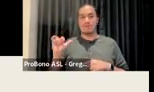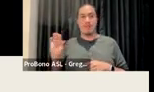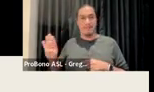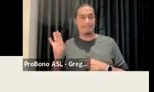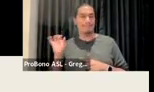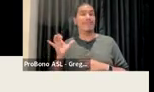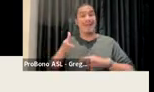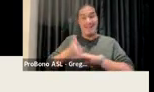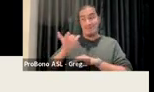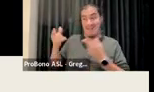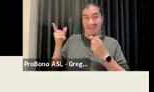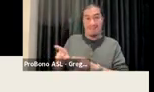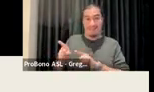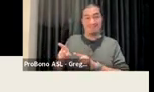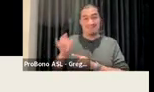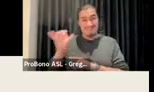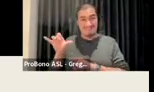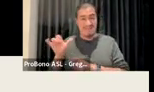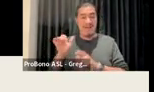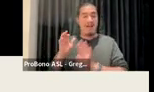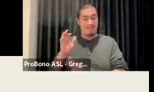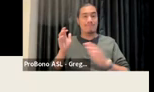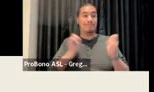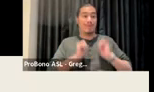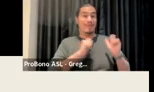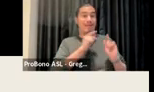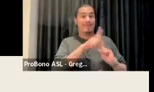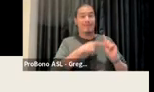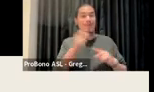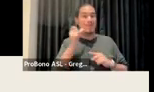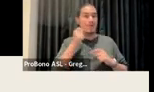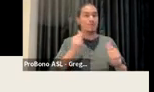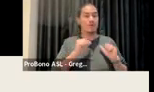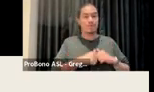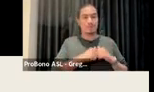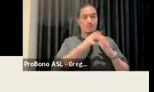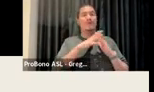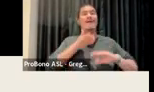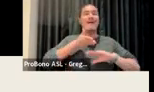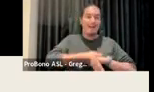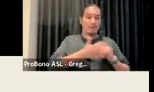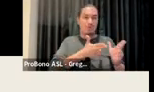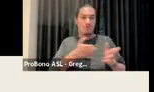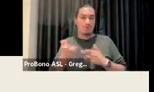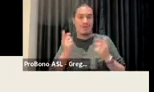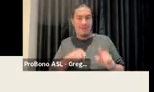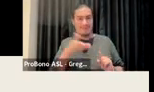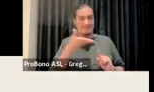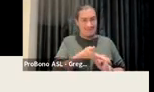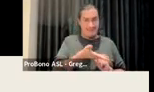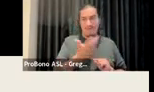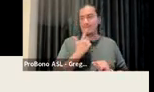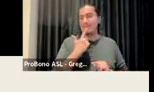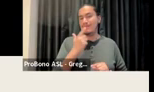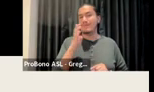shortly after that happened. And in that play is about a bar trying to rebuild after a shooting takes place there. It's a lesbian bar that is